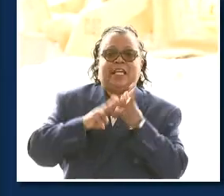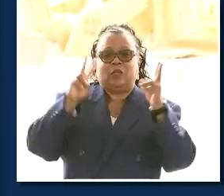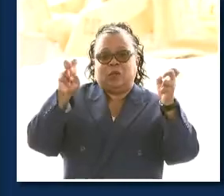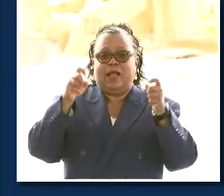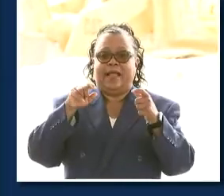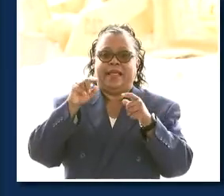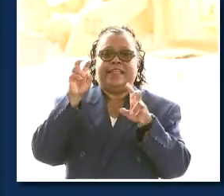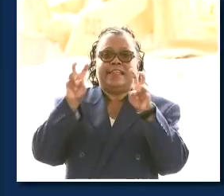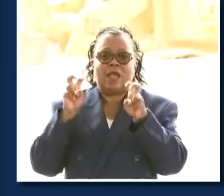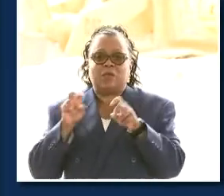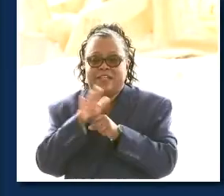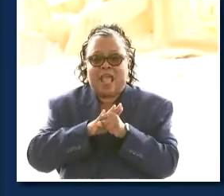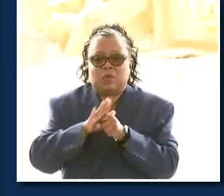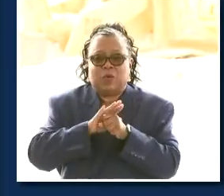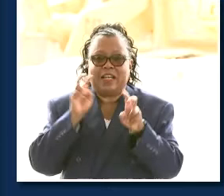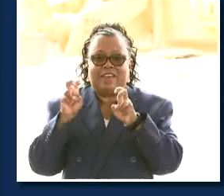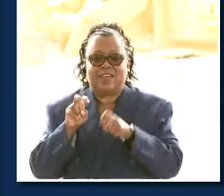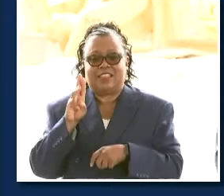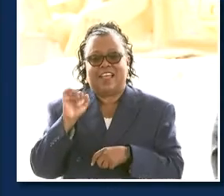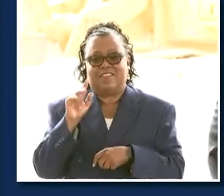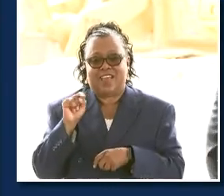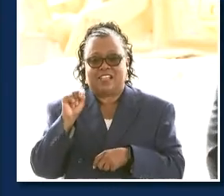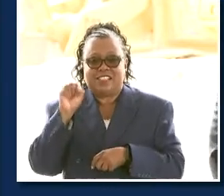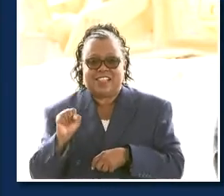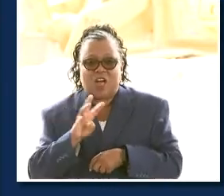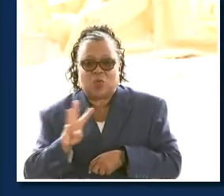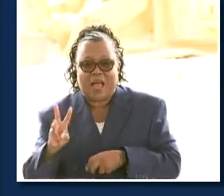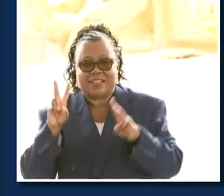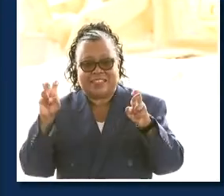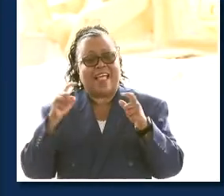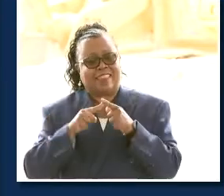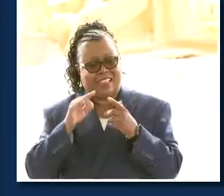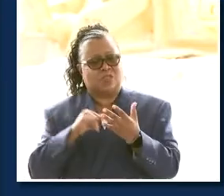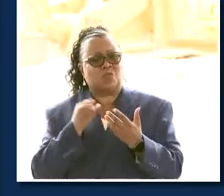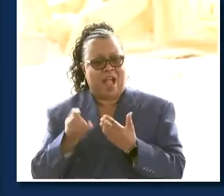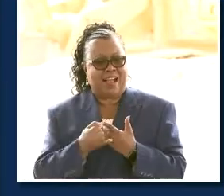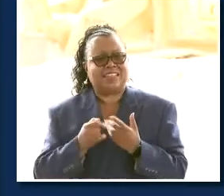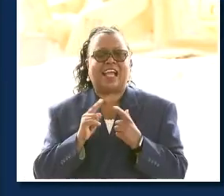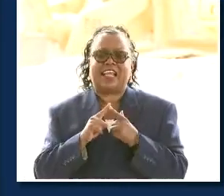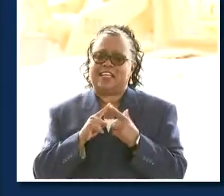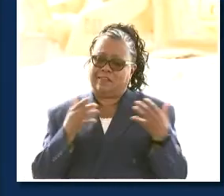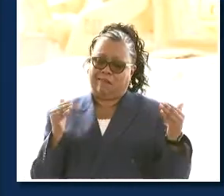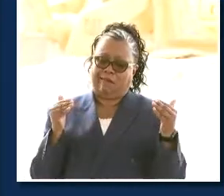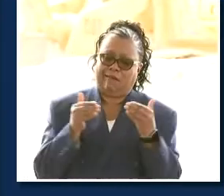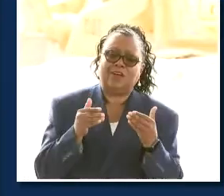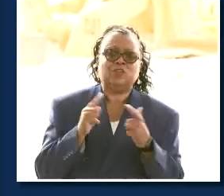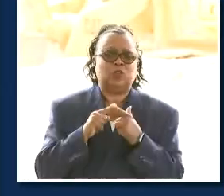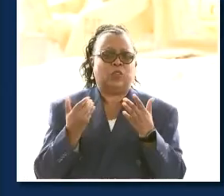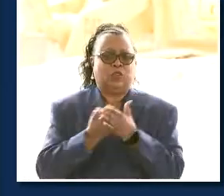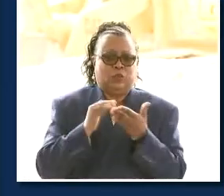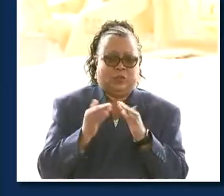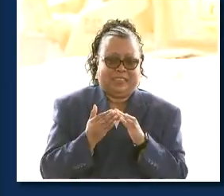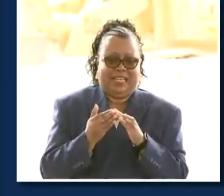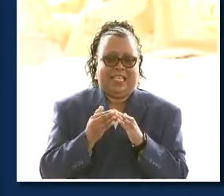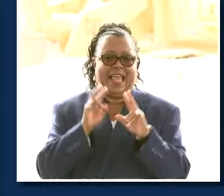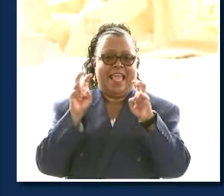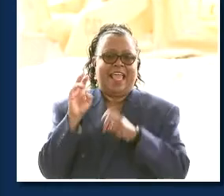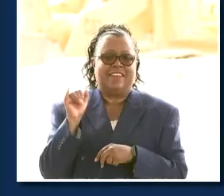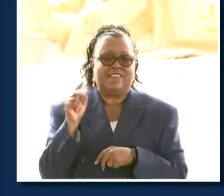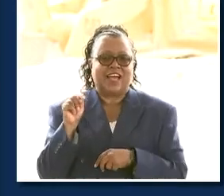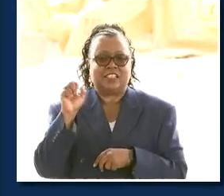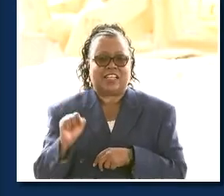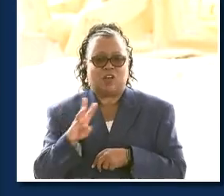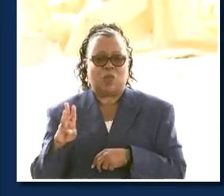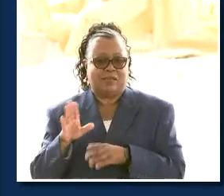neighborhood investment program, Invest Southwest. This project is adjacent to the New City Invest